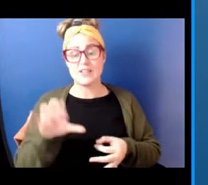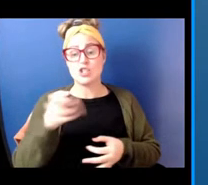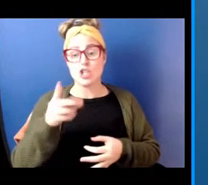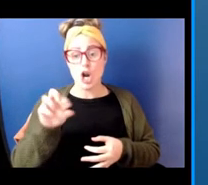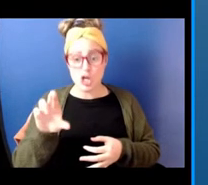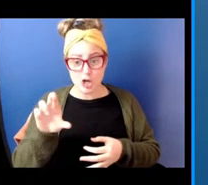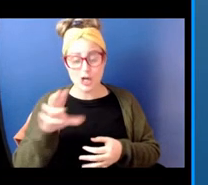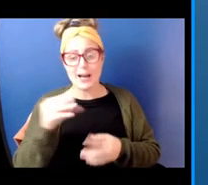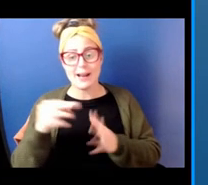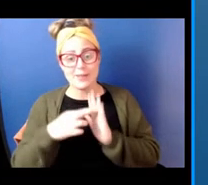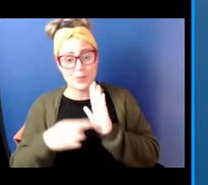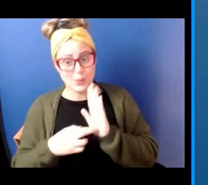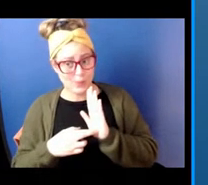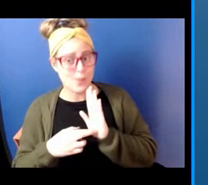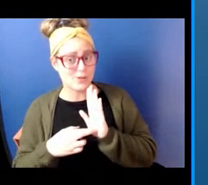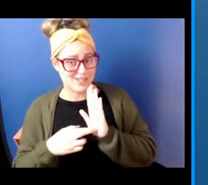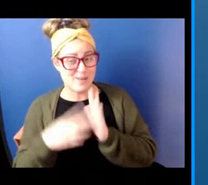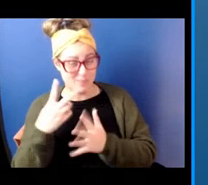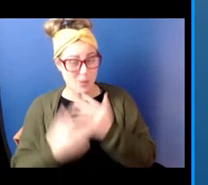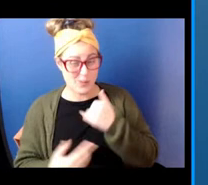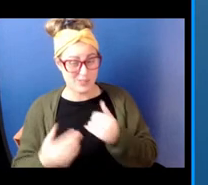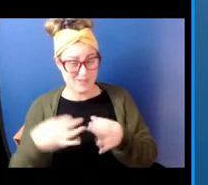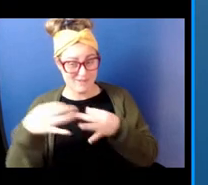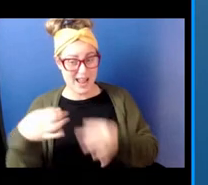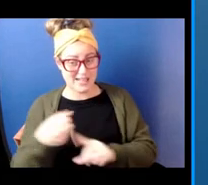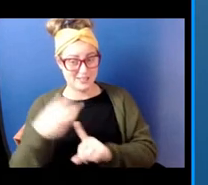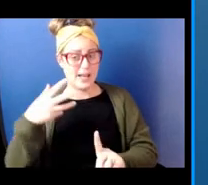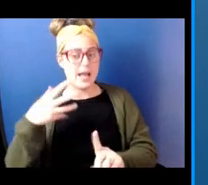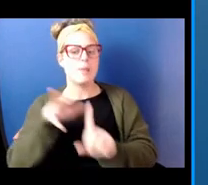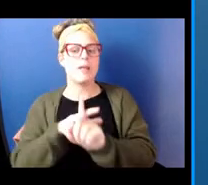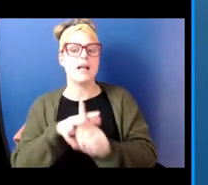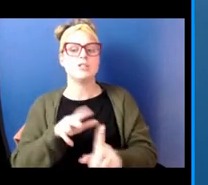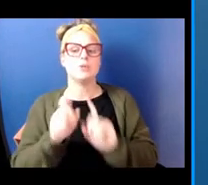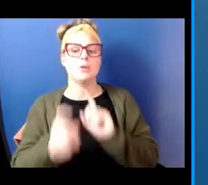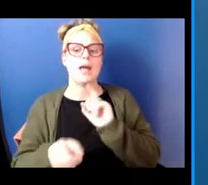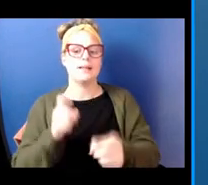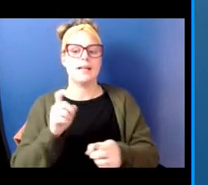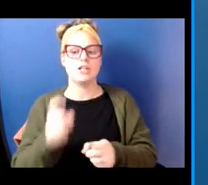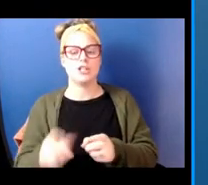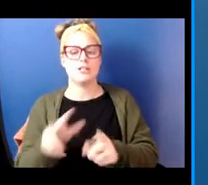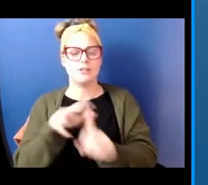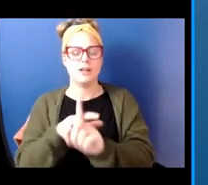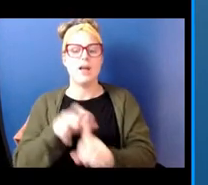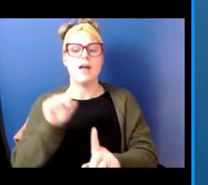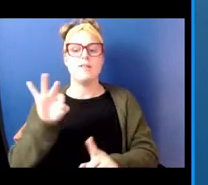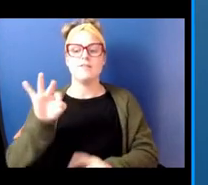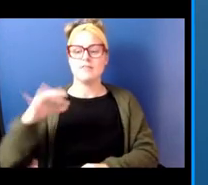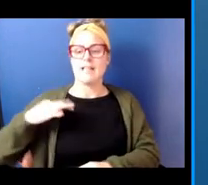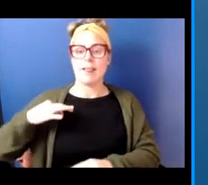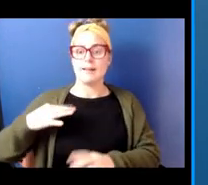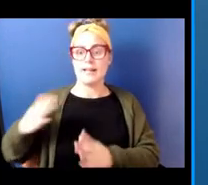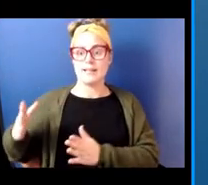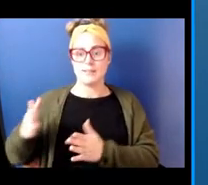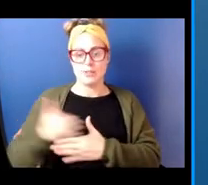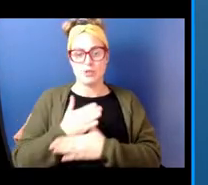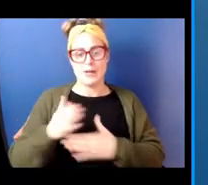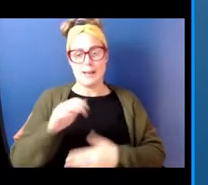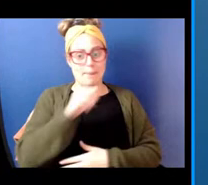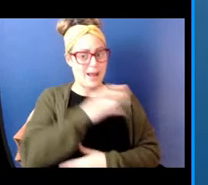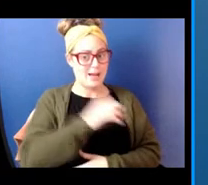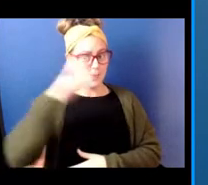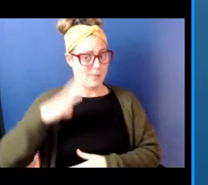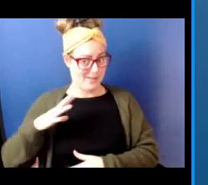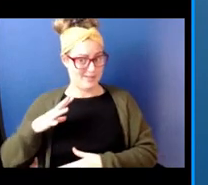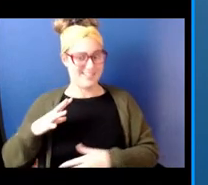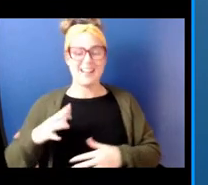our rules as applying to the allocation of delegates between men and women when you say evenly divided it raises